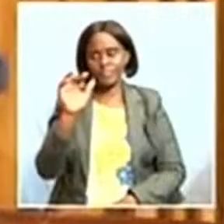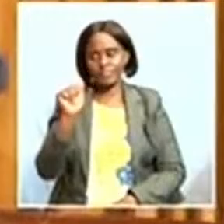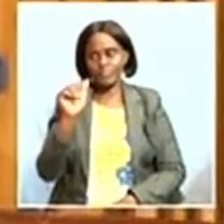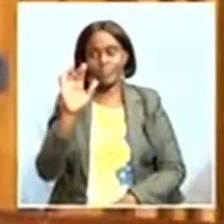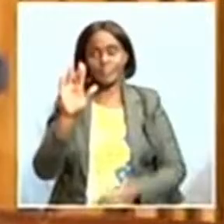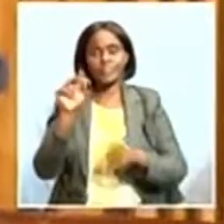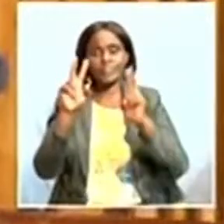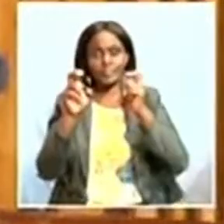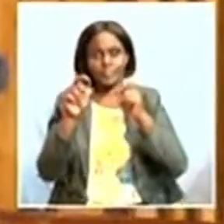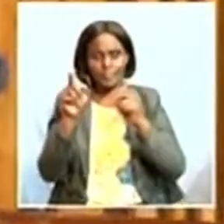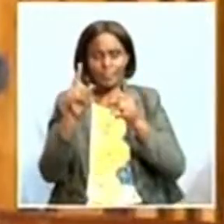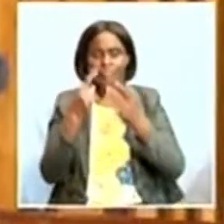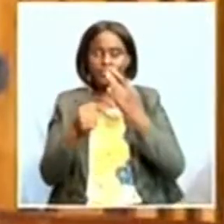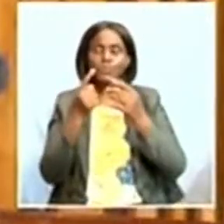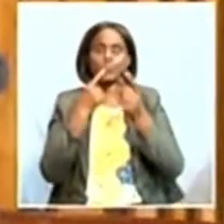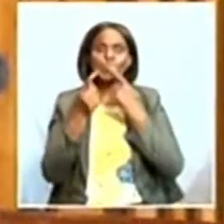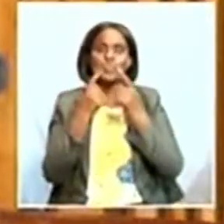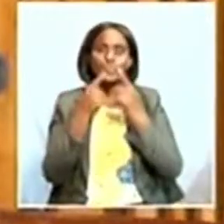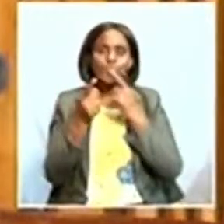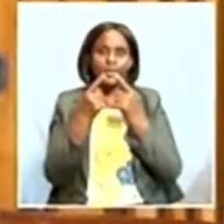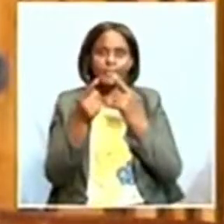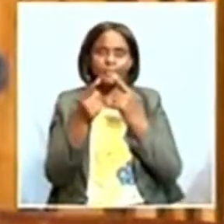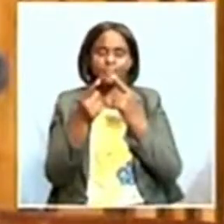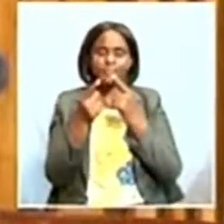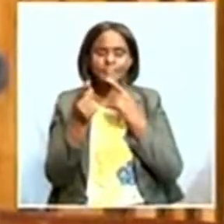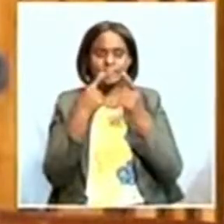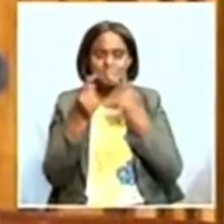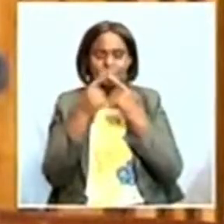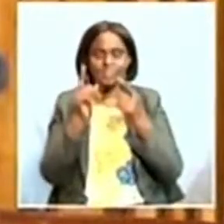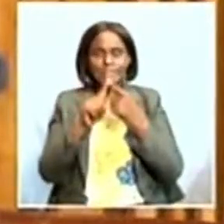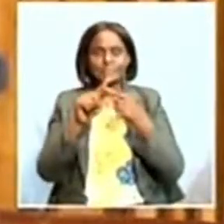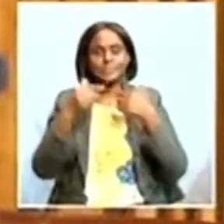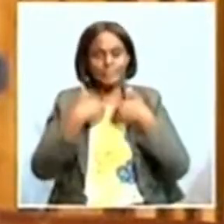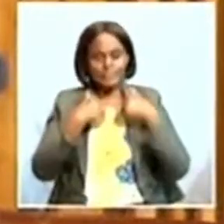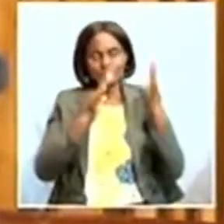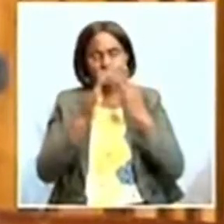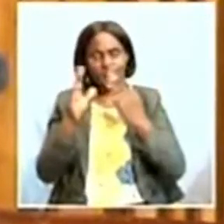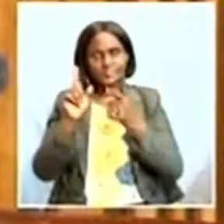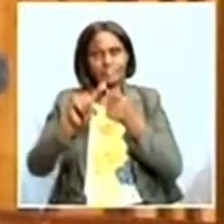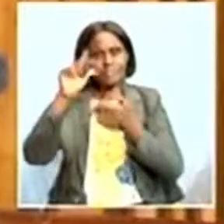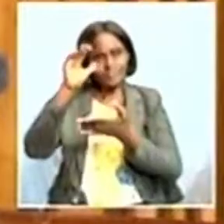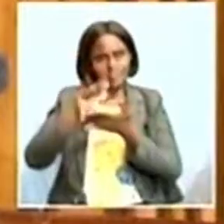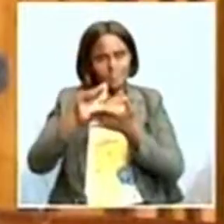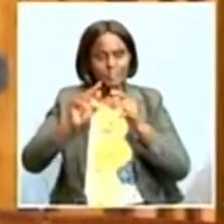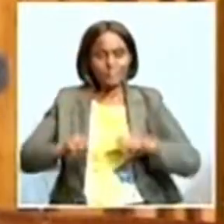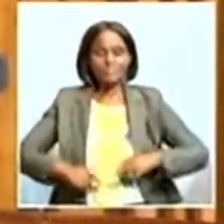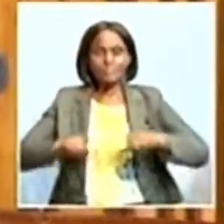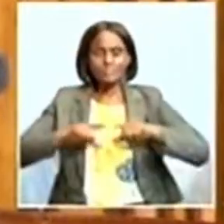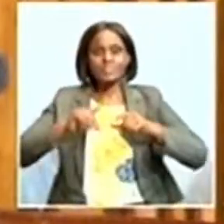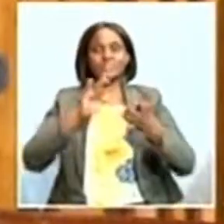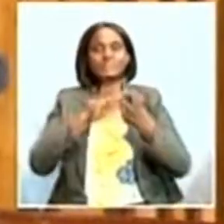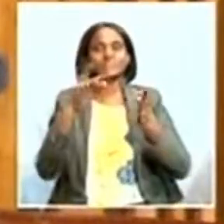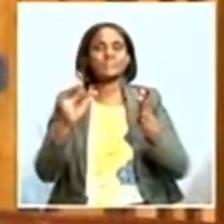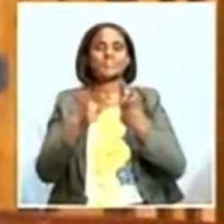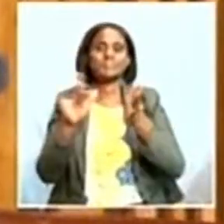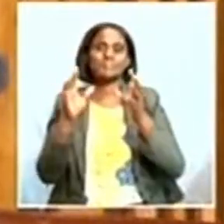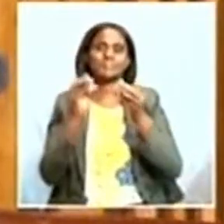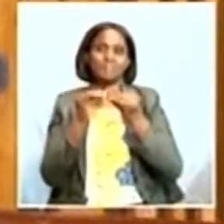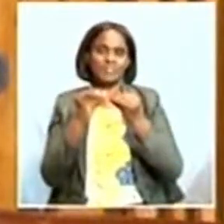subject was that to take practical measures to reduce the cost of living.